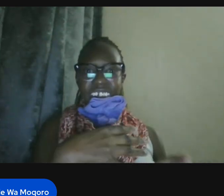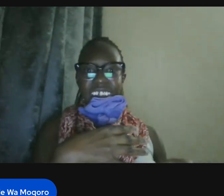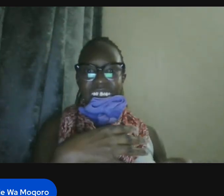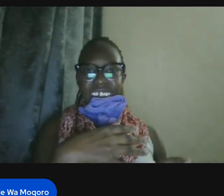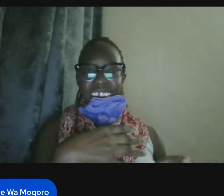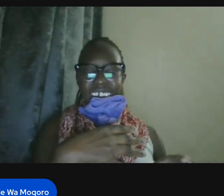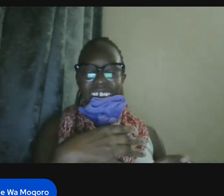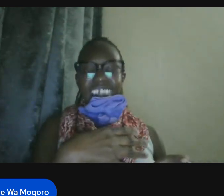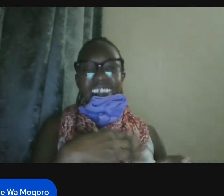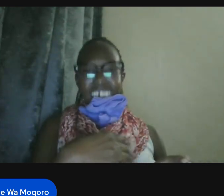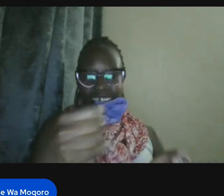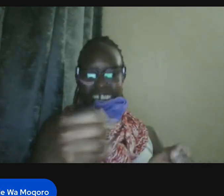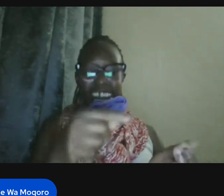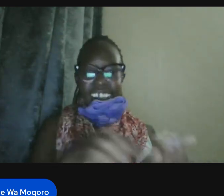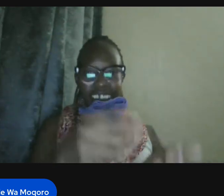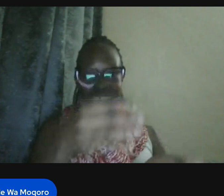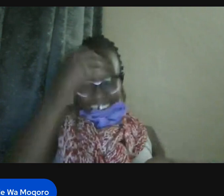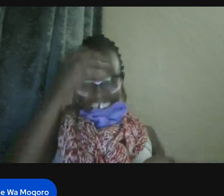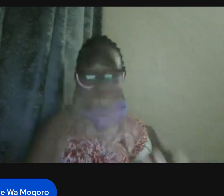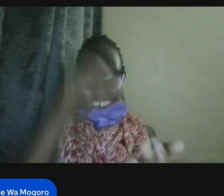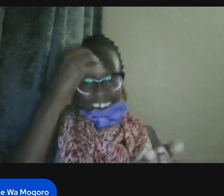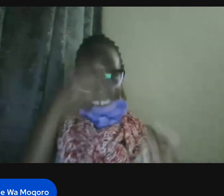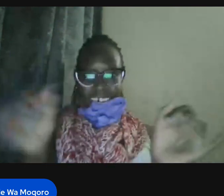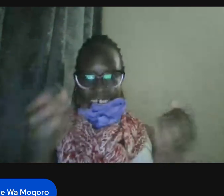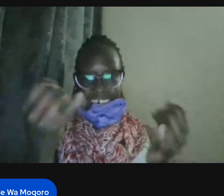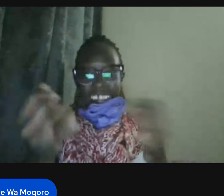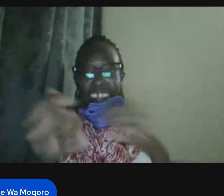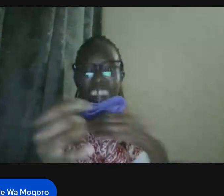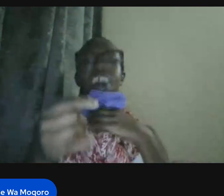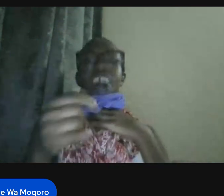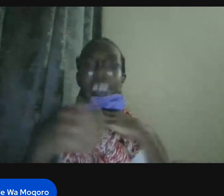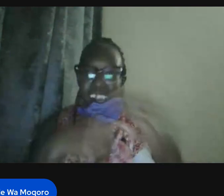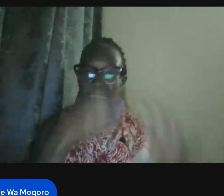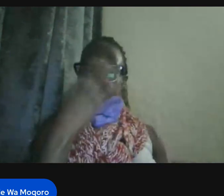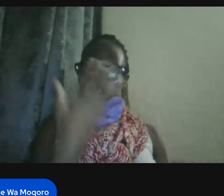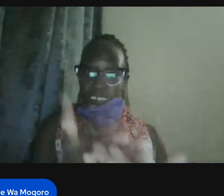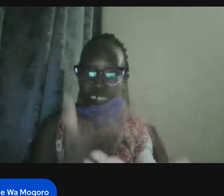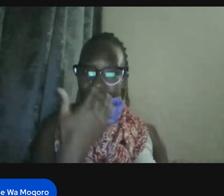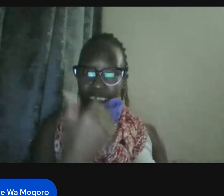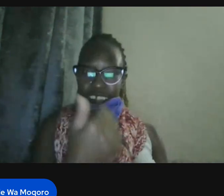worked for me, and I have learned new ones.